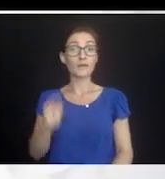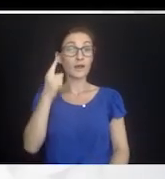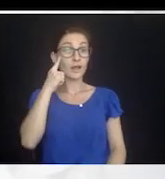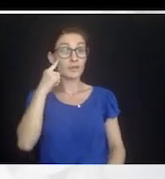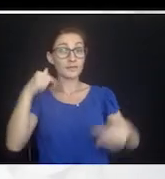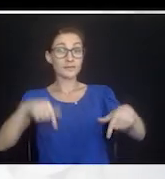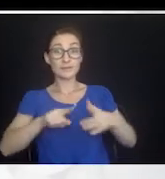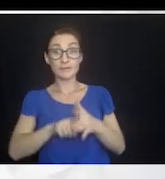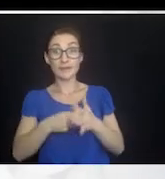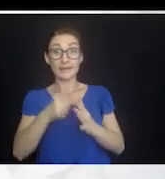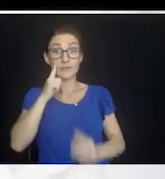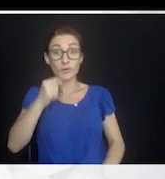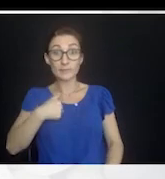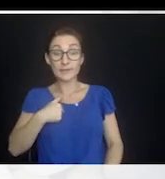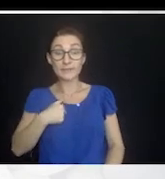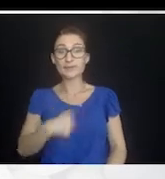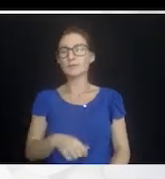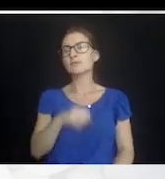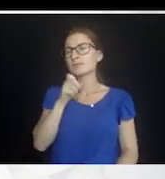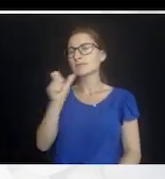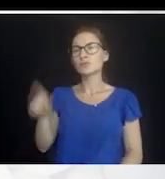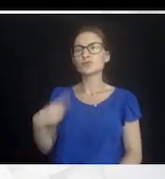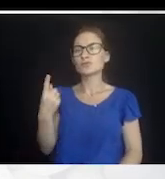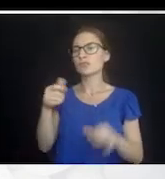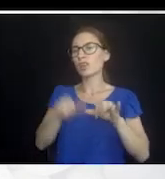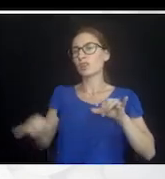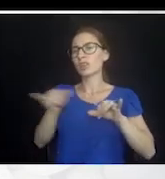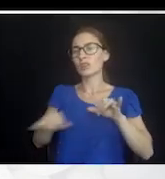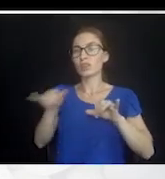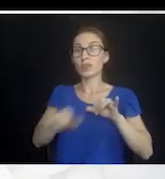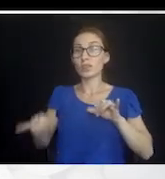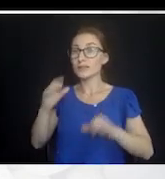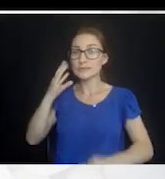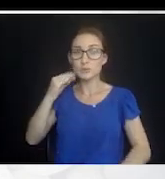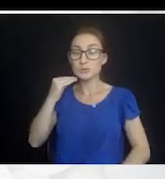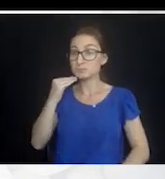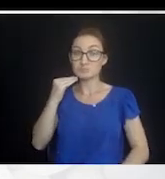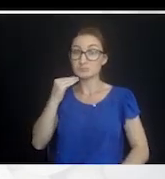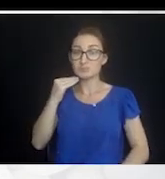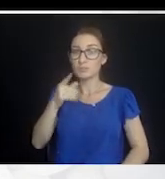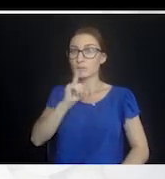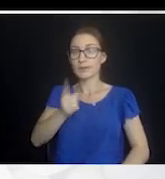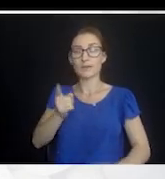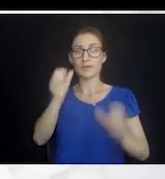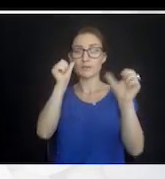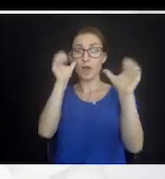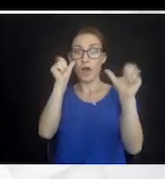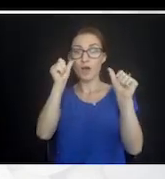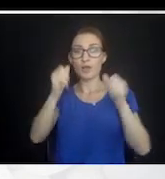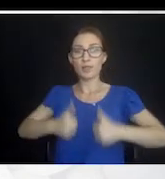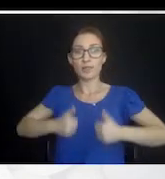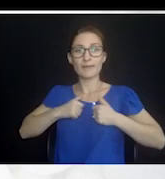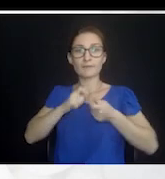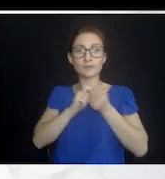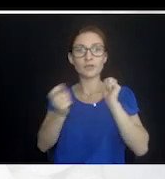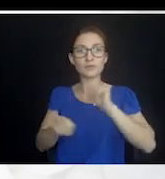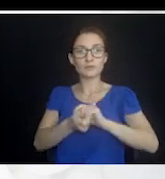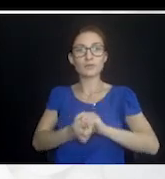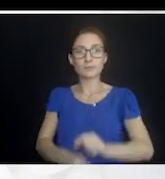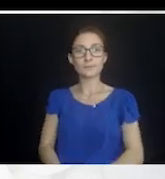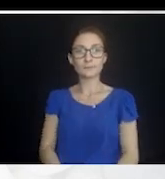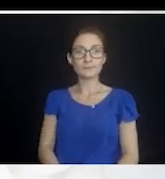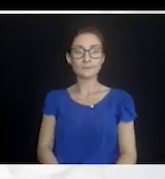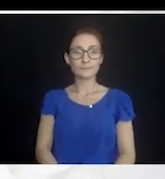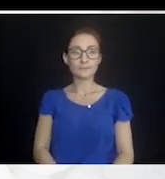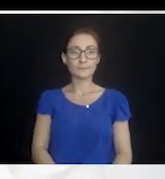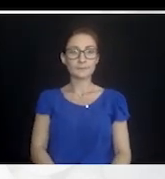That I'm not stuck in my life. I think that this is the beginning for me. It's not just a run-of-the-mill